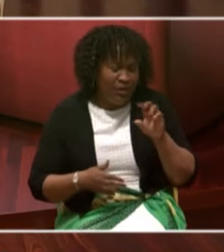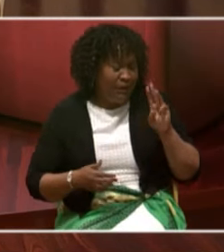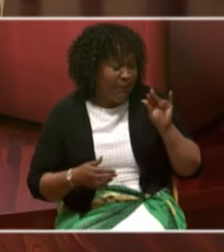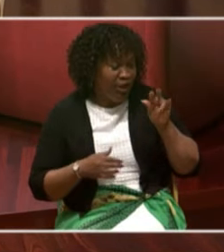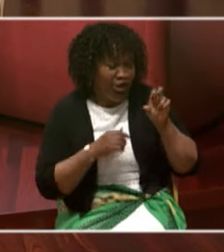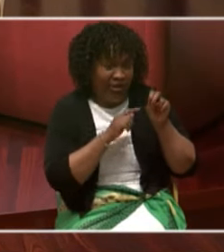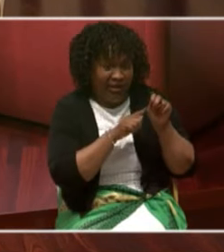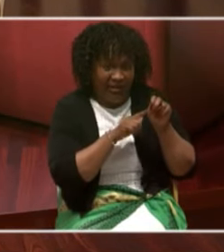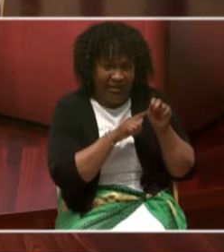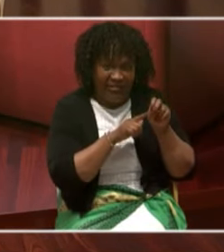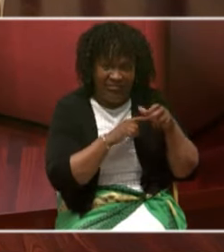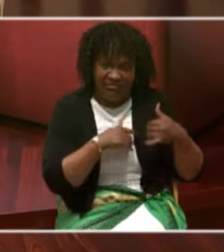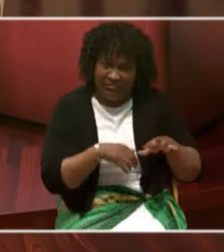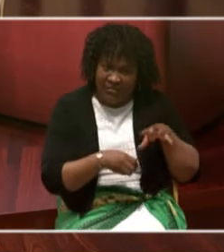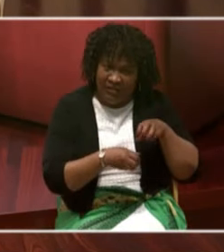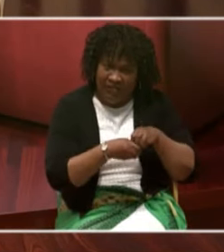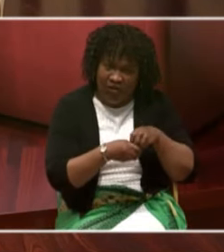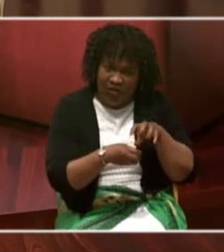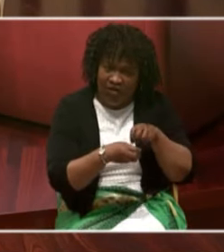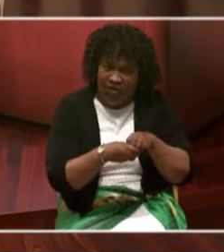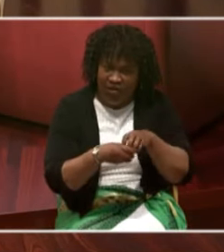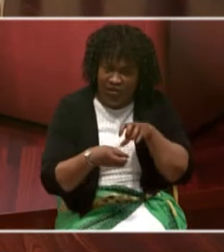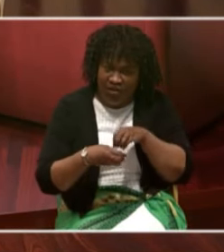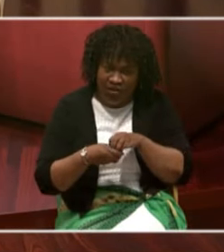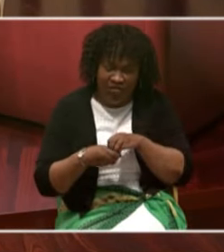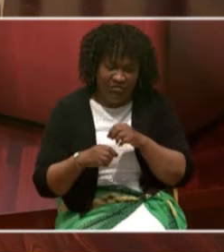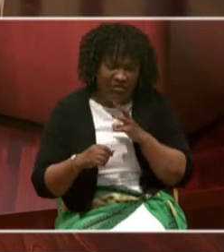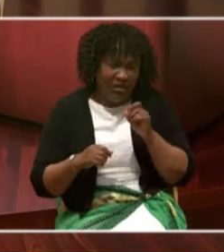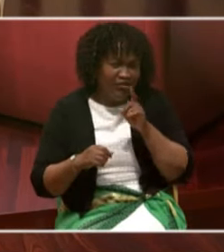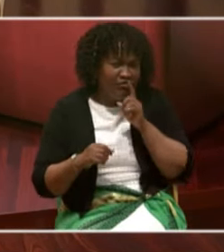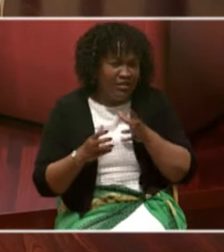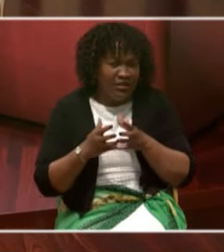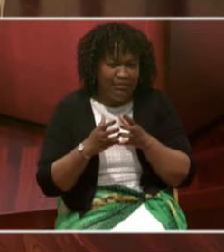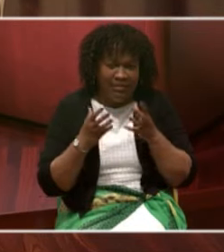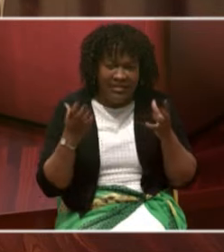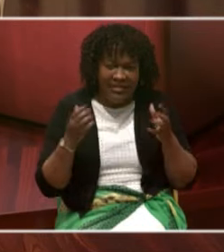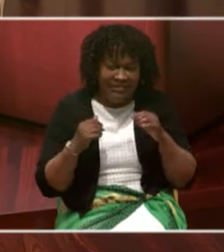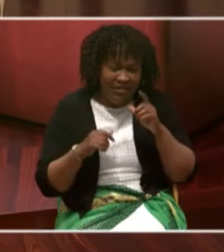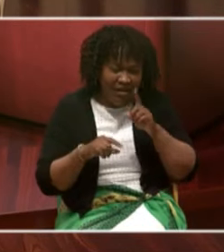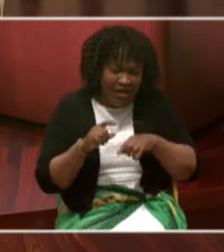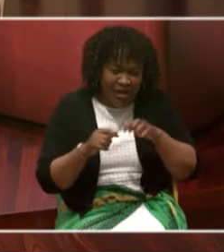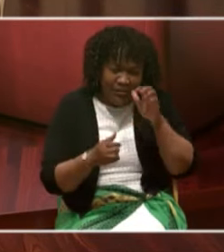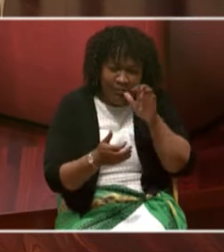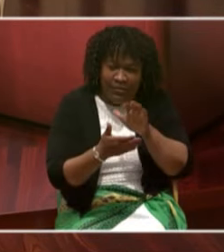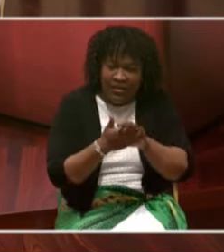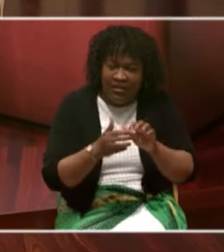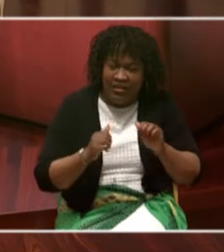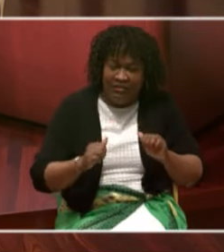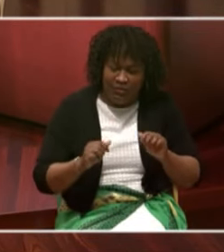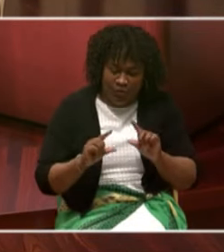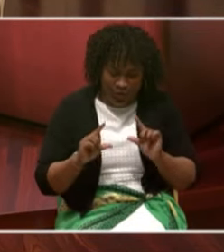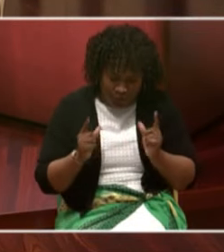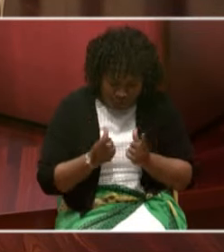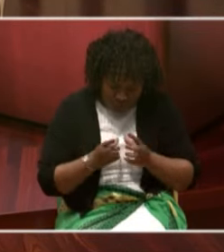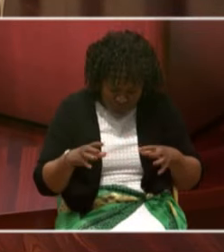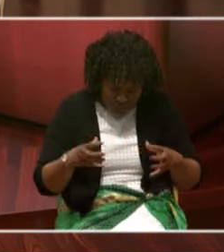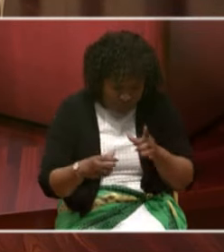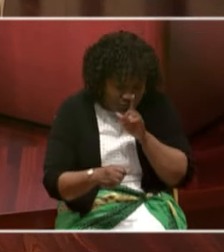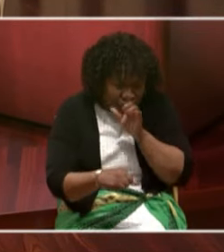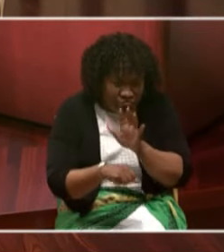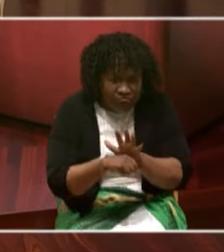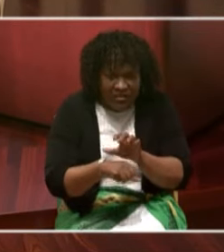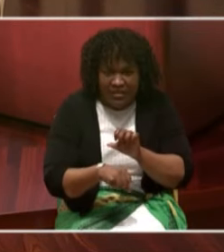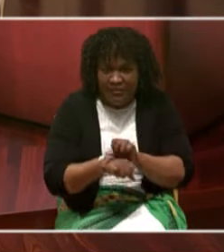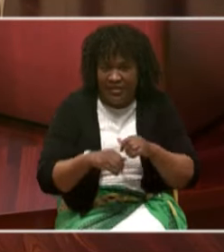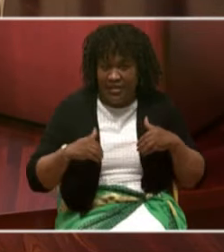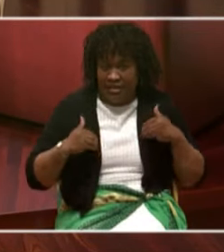Doesn't seem to count for much. I'm glad for that. I consider it a blessing in which you and many others, and you